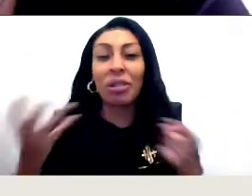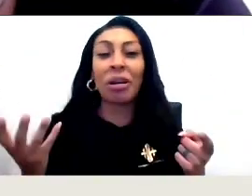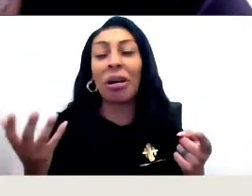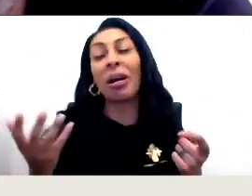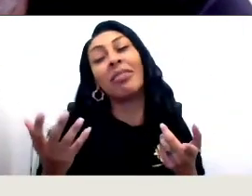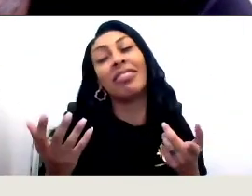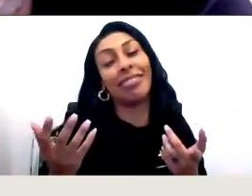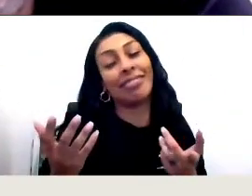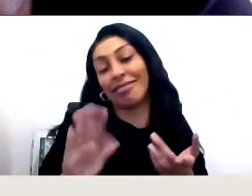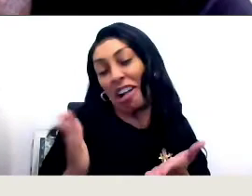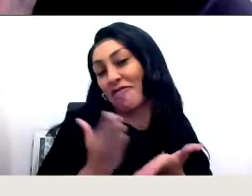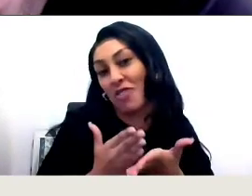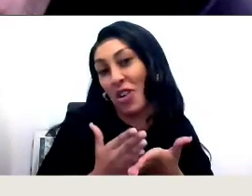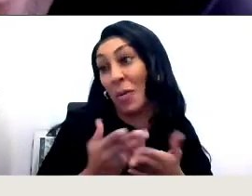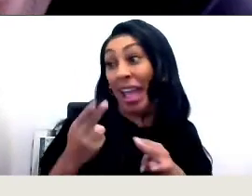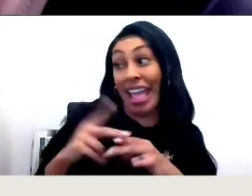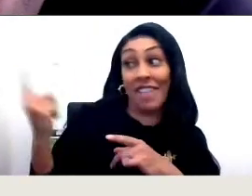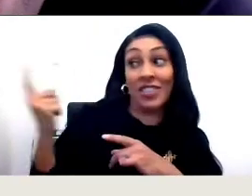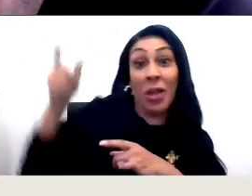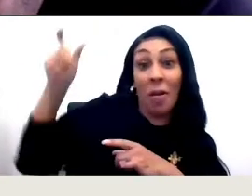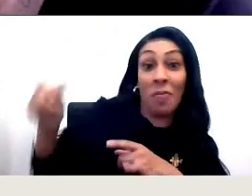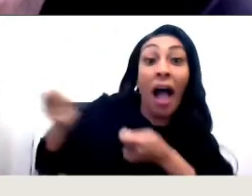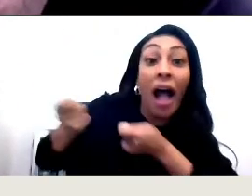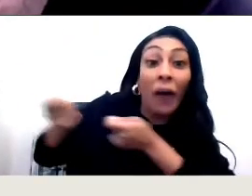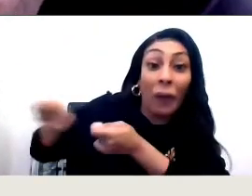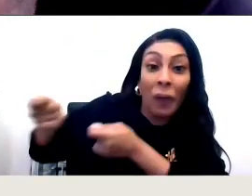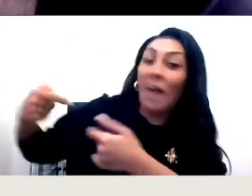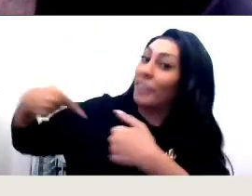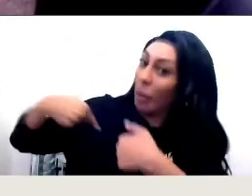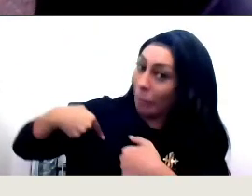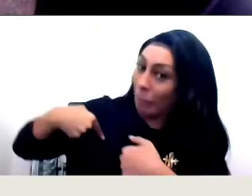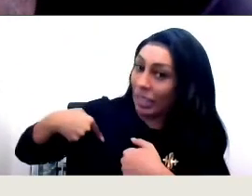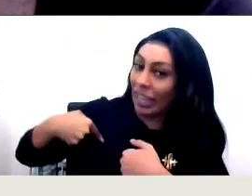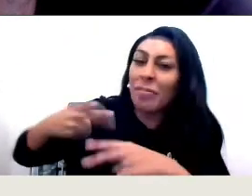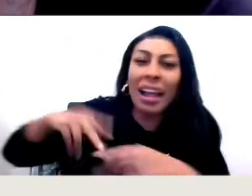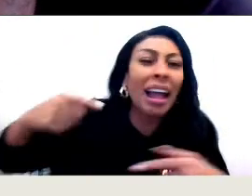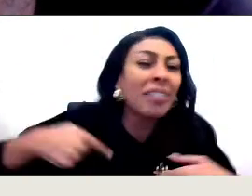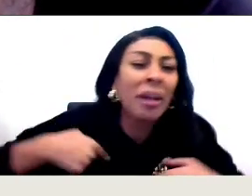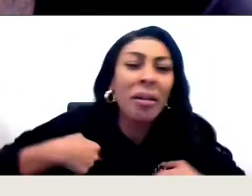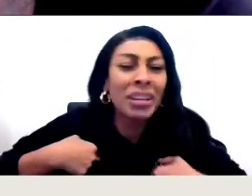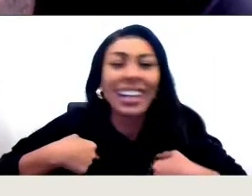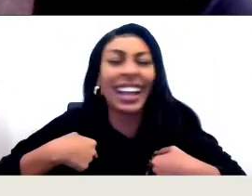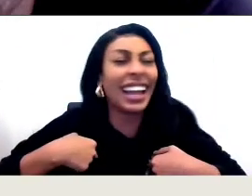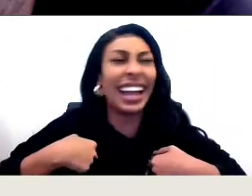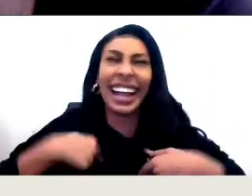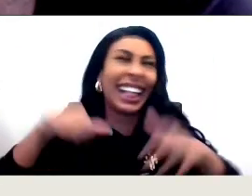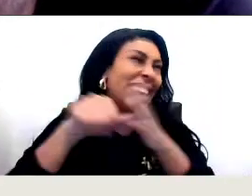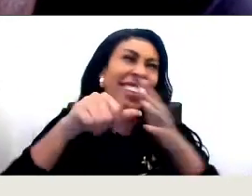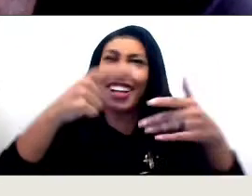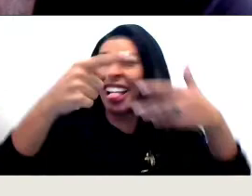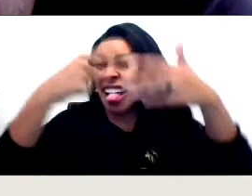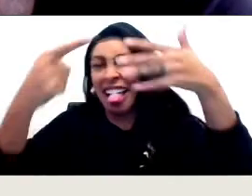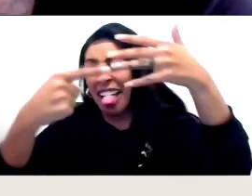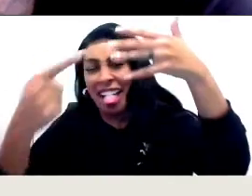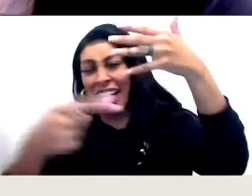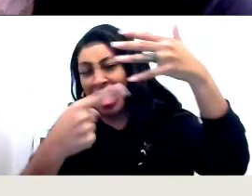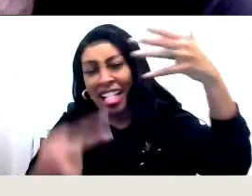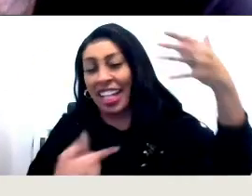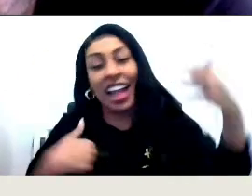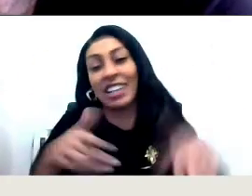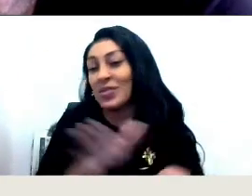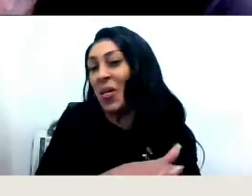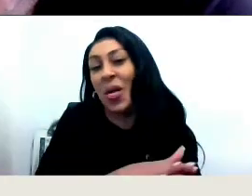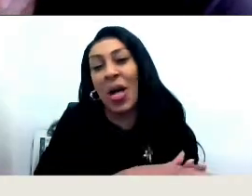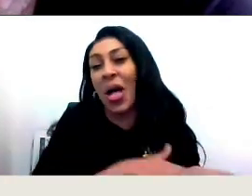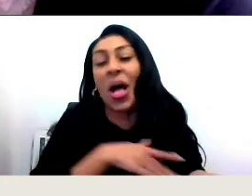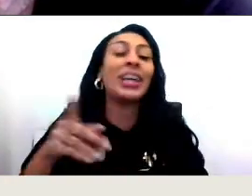have, that's not true. If someone else will make it for me, I'll have that. But if I have to make it, it's too many different pieces. And in the morning, I move too slowly. So I'm just like, I'll